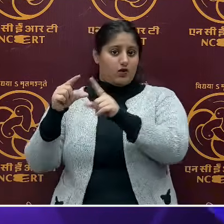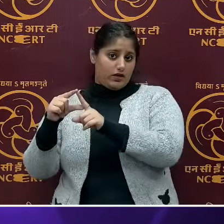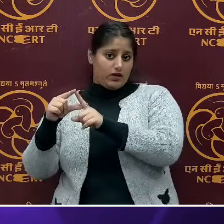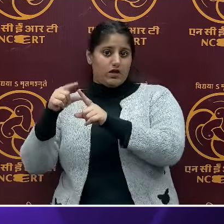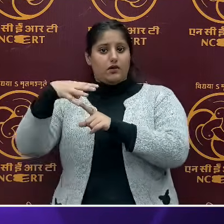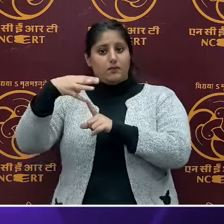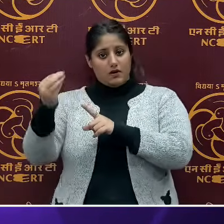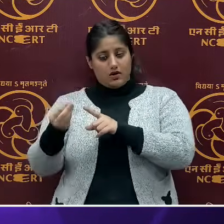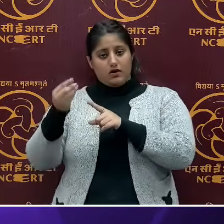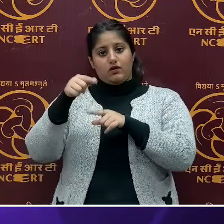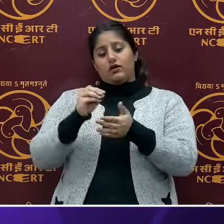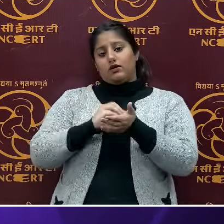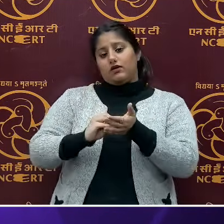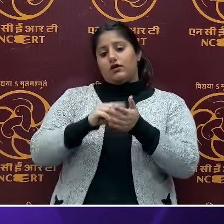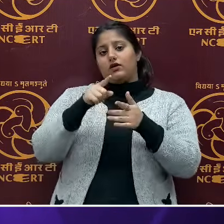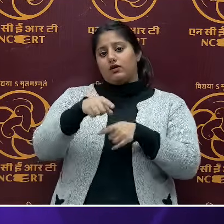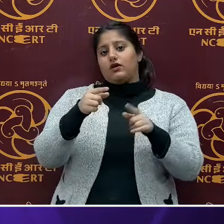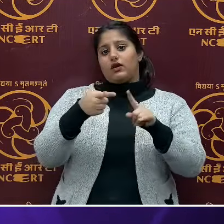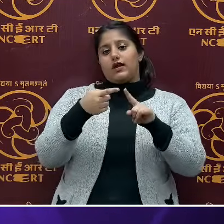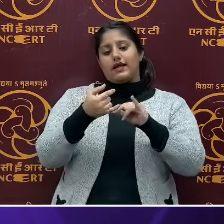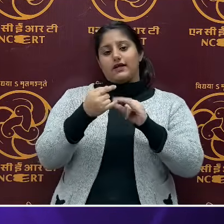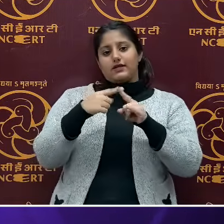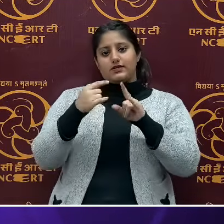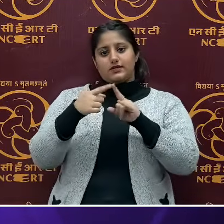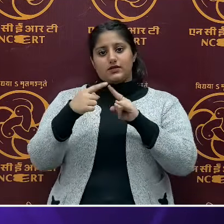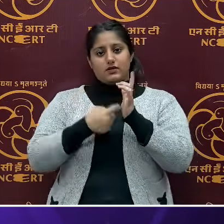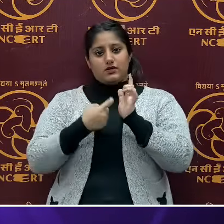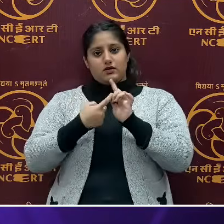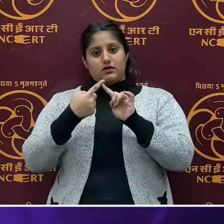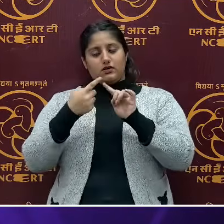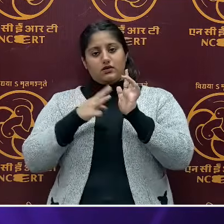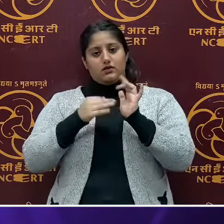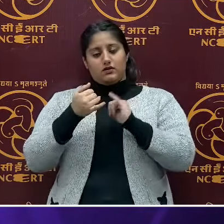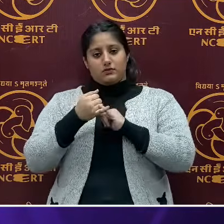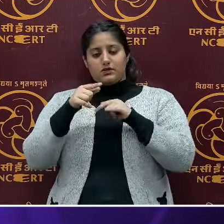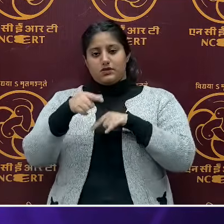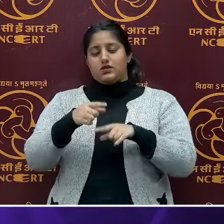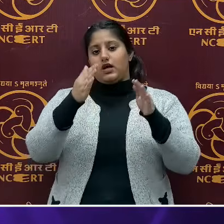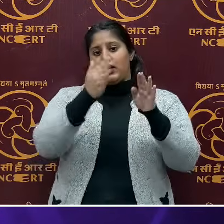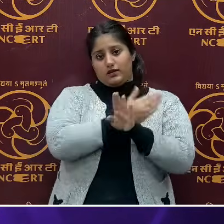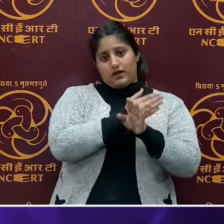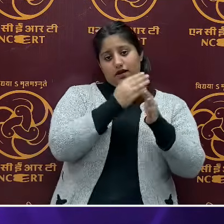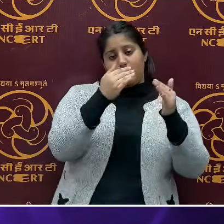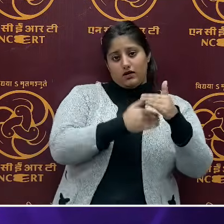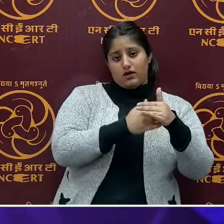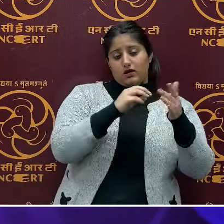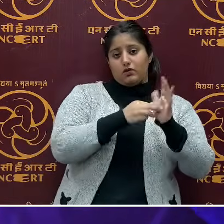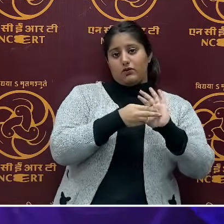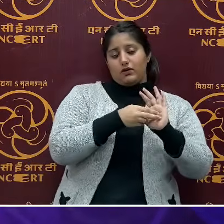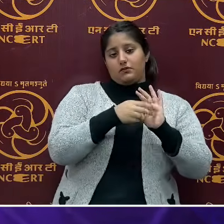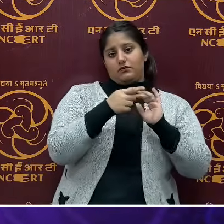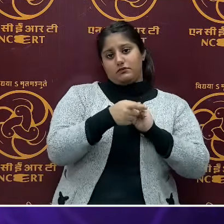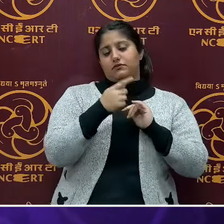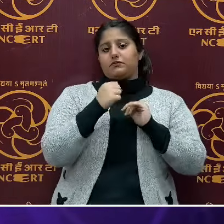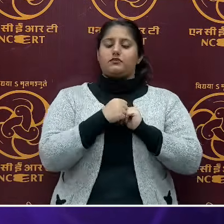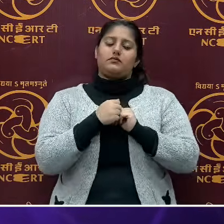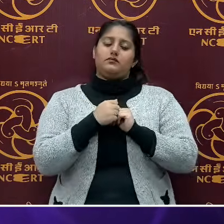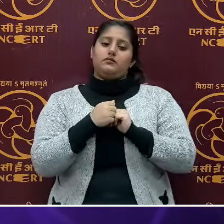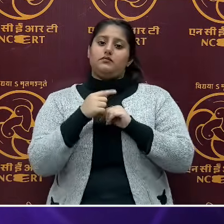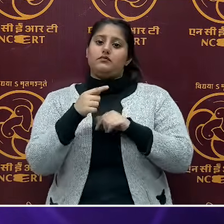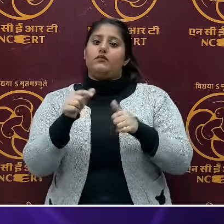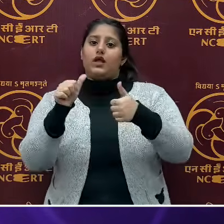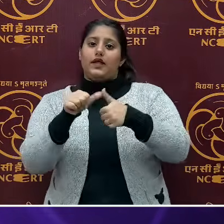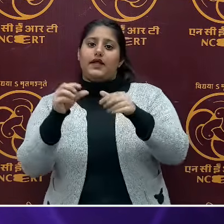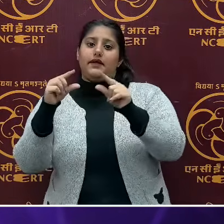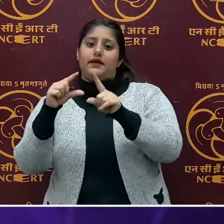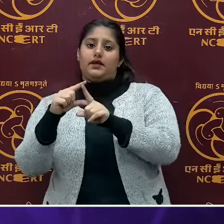these are known as extremes. A and B are inside. So they are known as means. Okay. Now we can say that